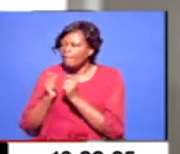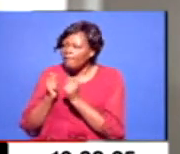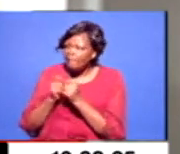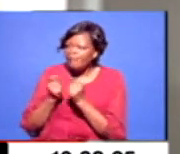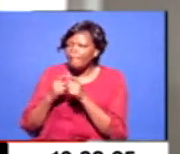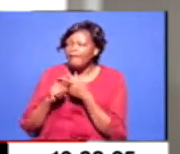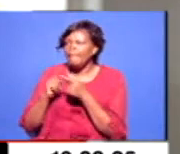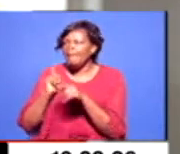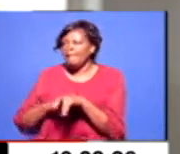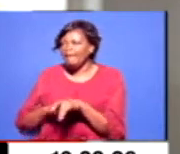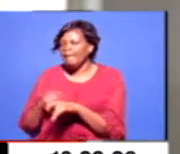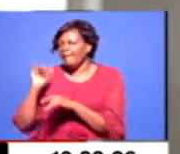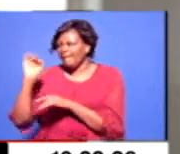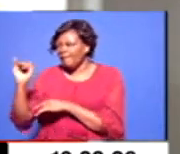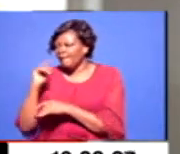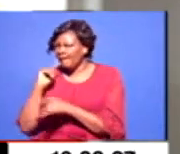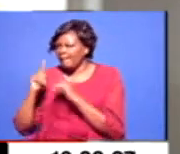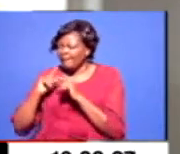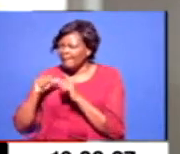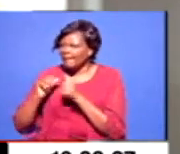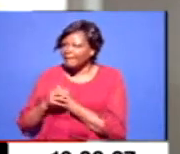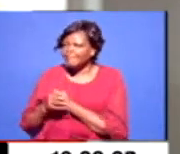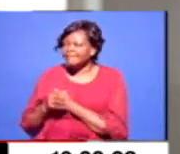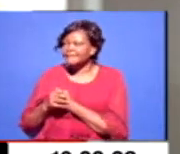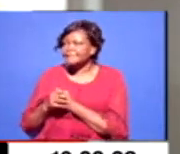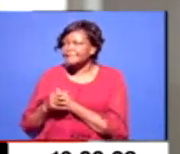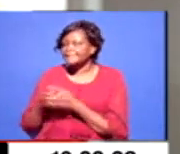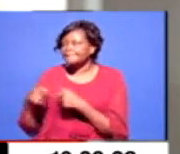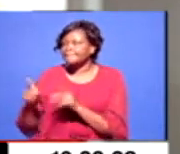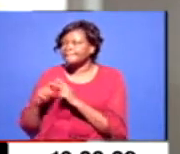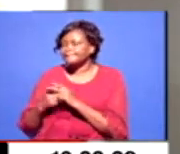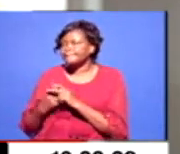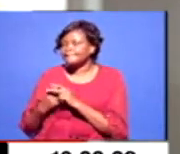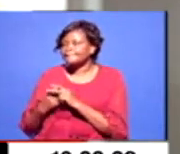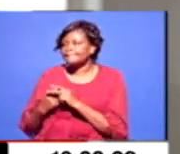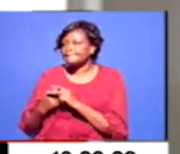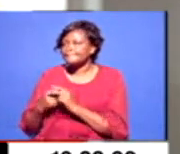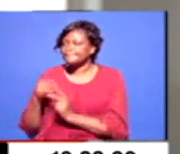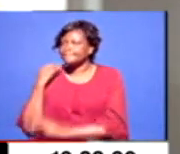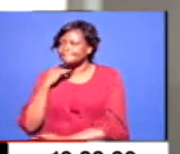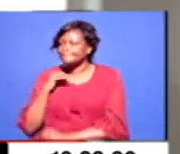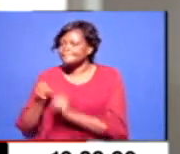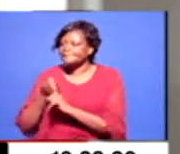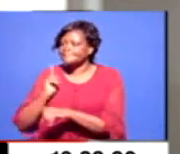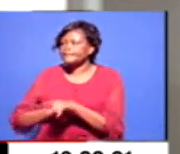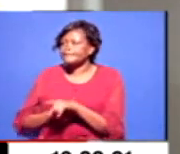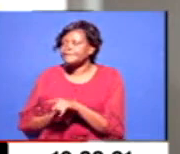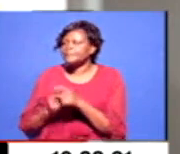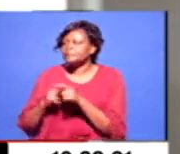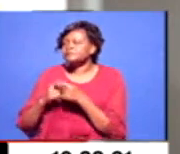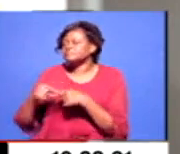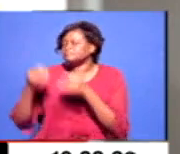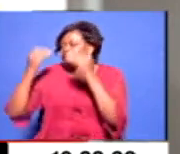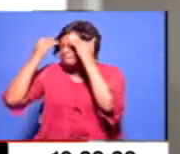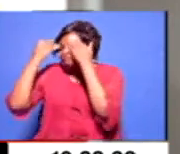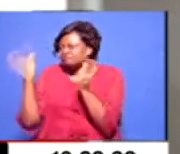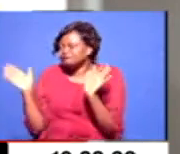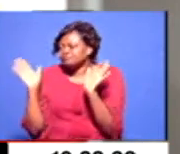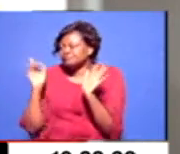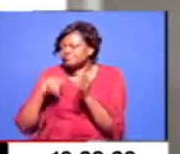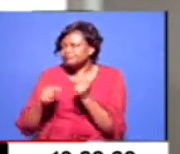I just inquired, she's talking about she had started her period. That was her first time. She didn't know what was